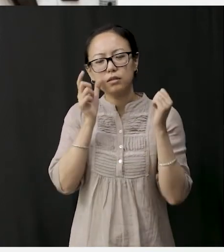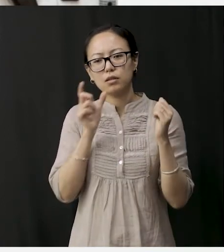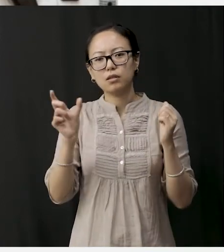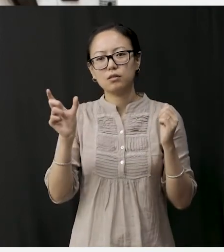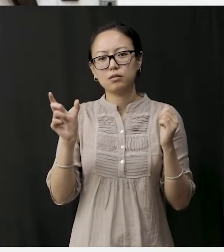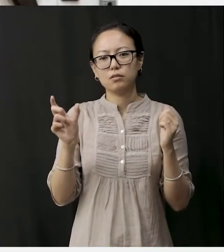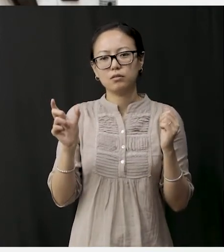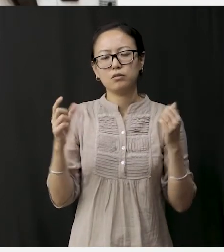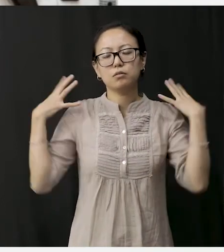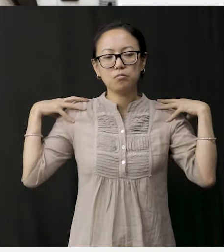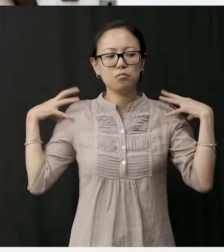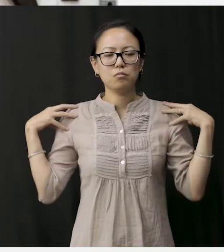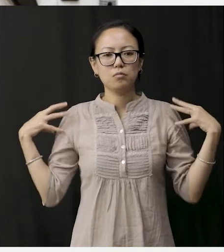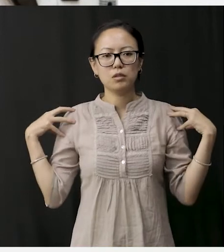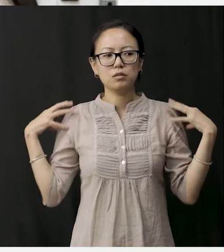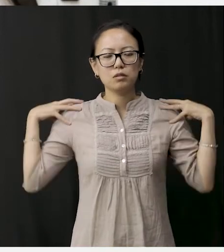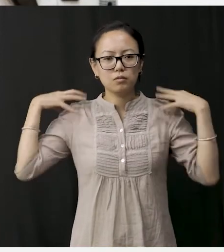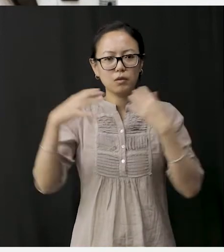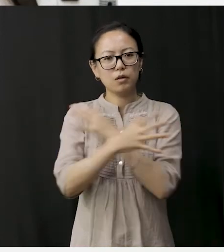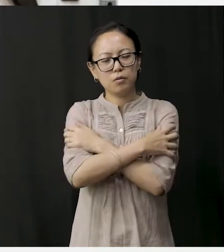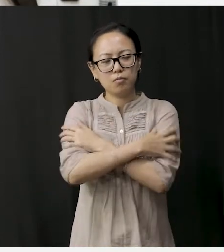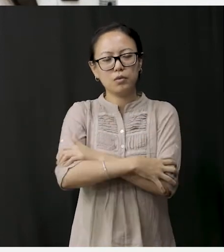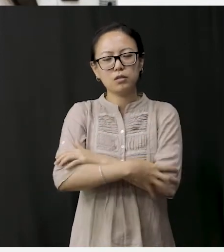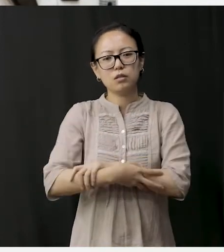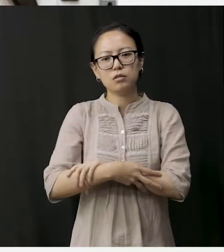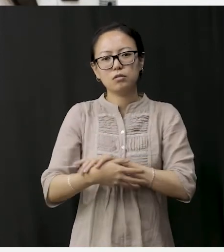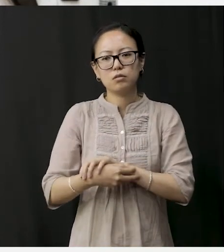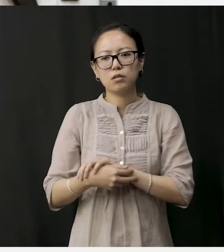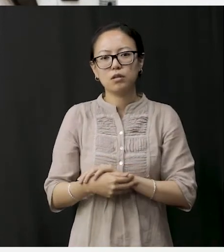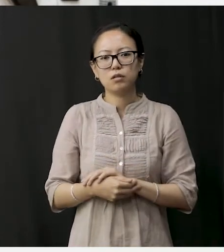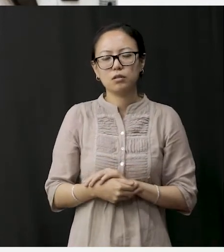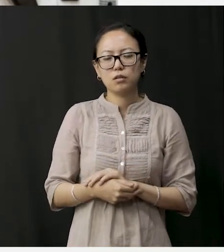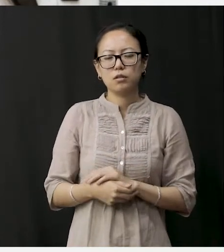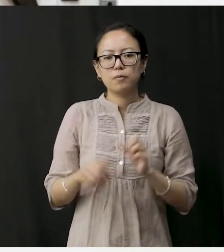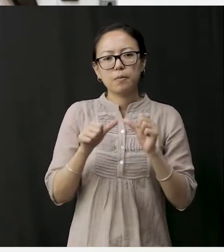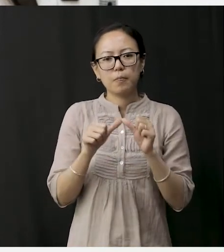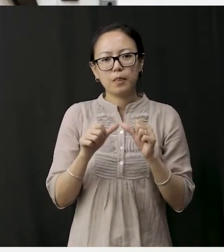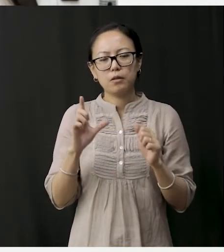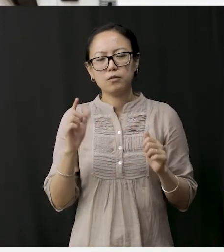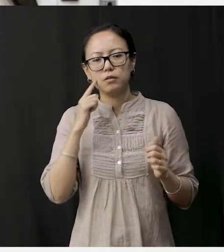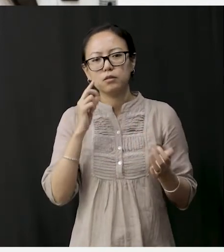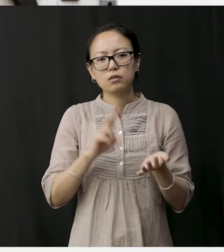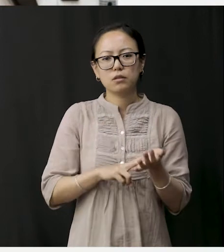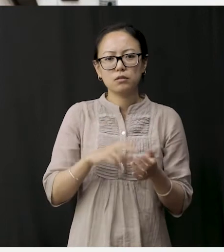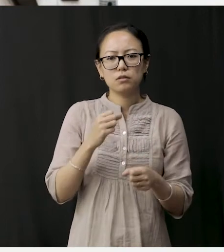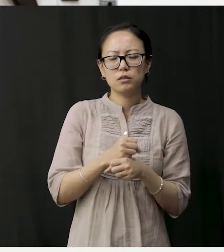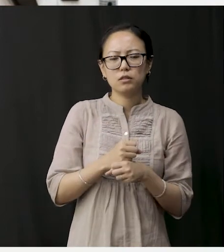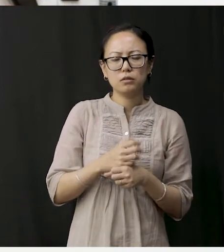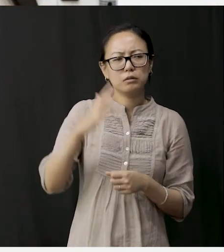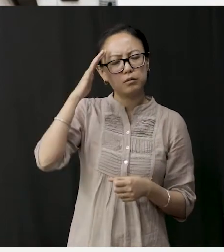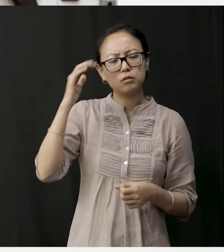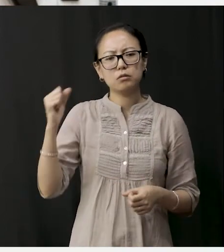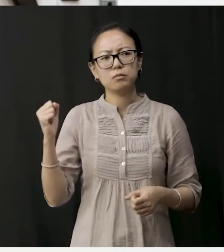the barber was doing that, he remembered something that his mother told him. Okay, so once his mother